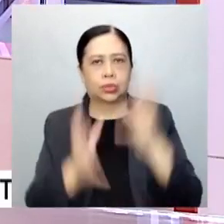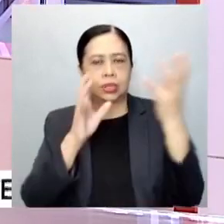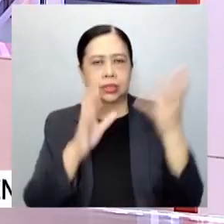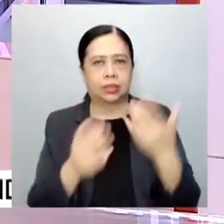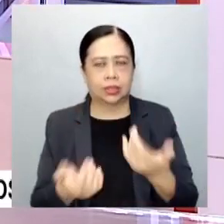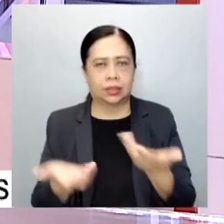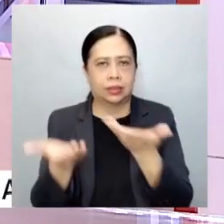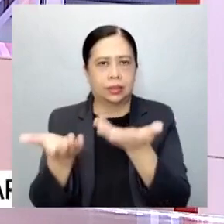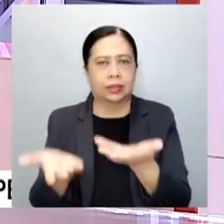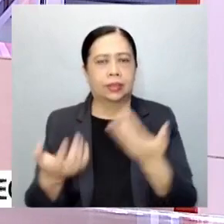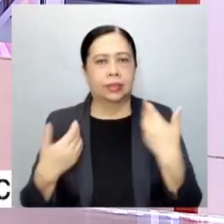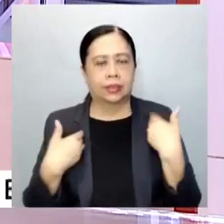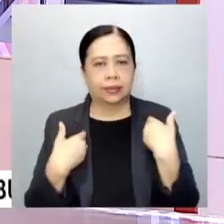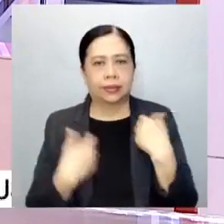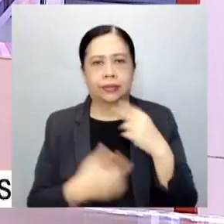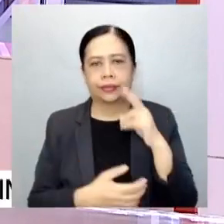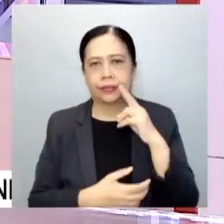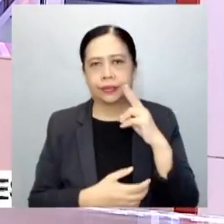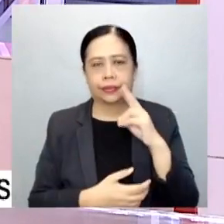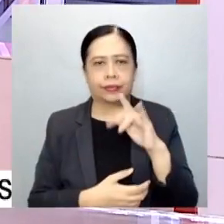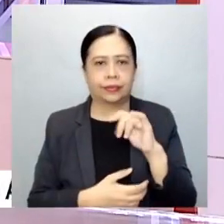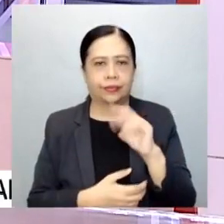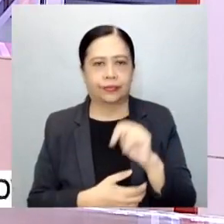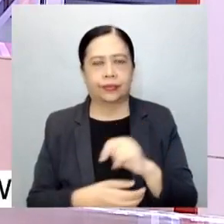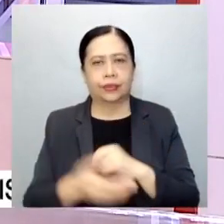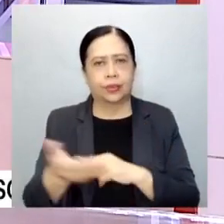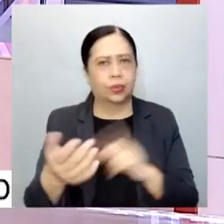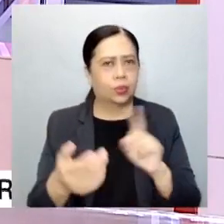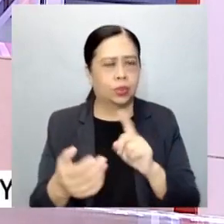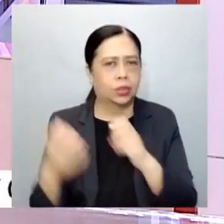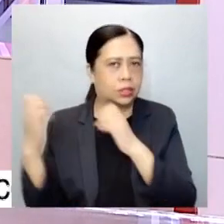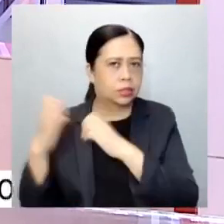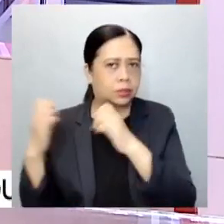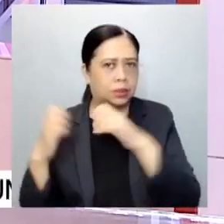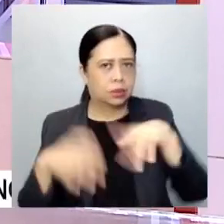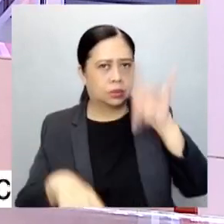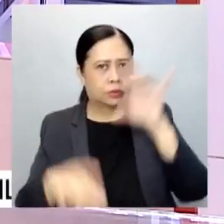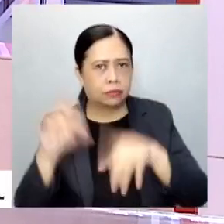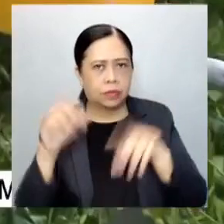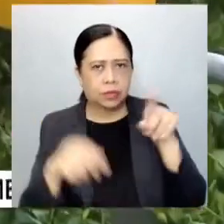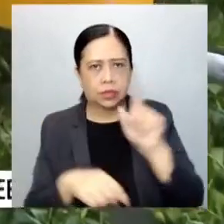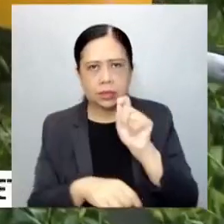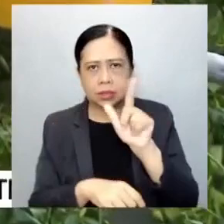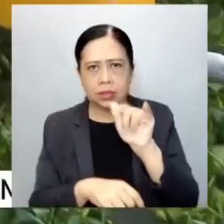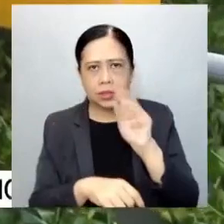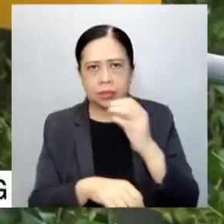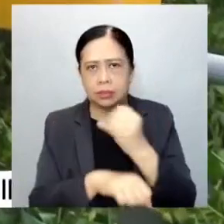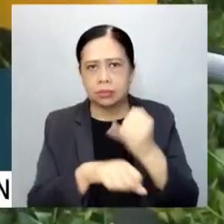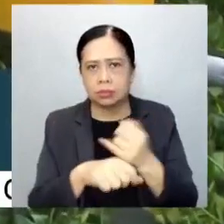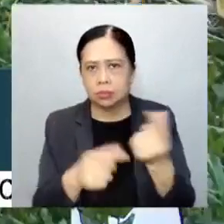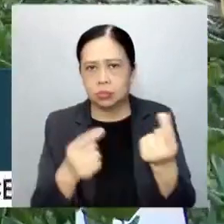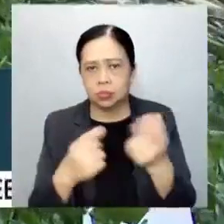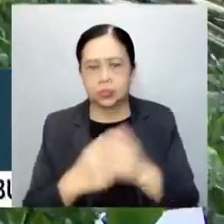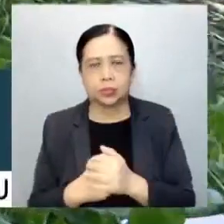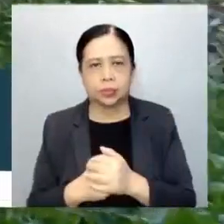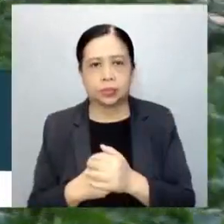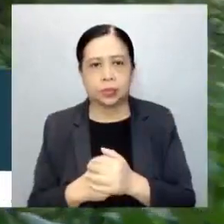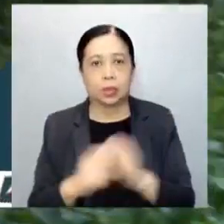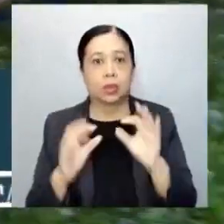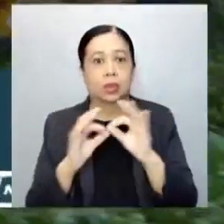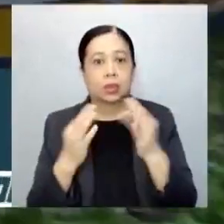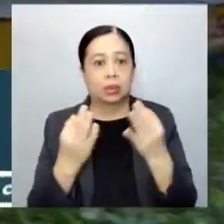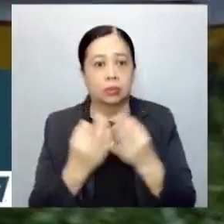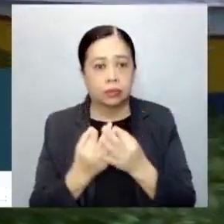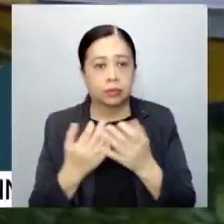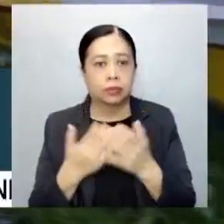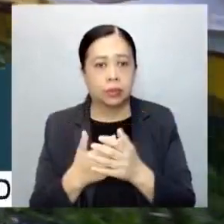us for that story. Hi, Viv. What are they expecting to find there? Hi, Stanley. Well, police inspectors are